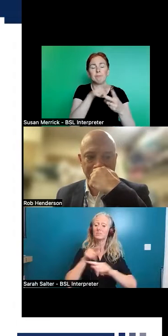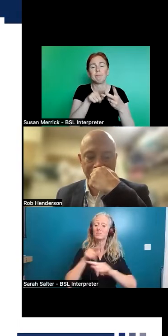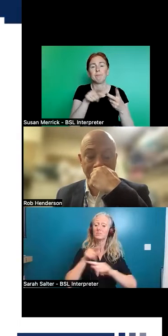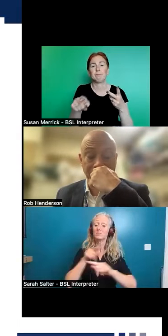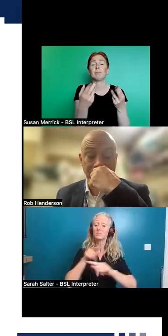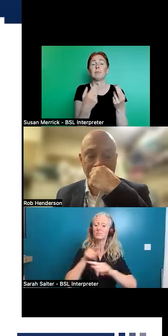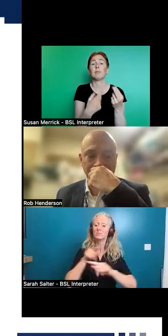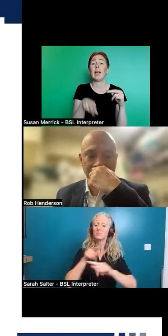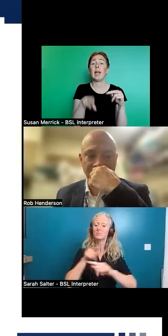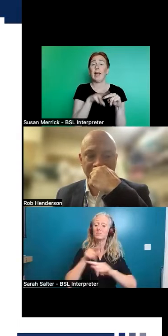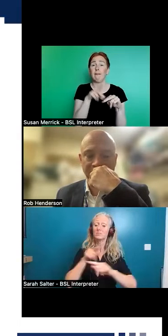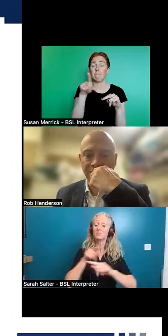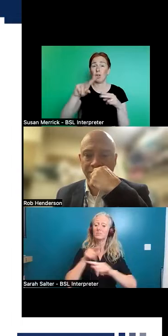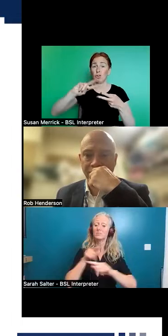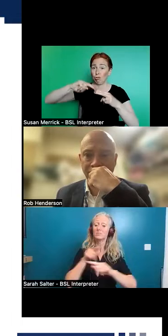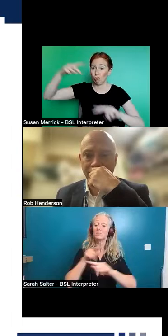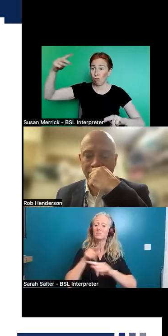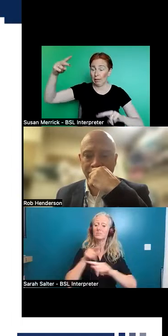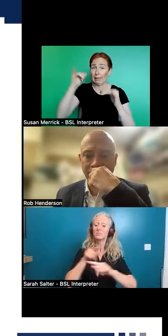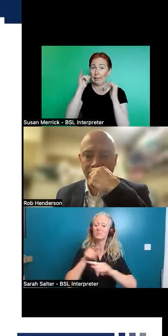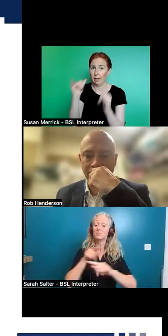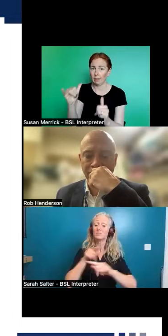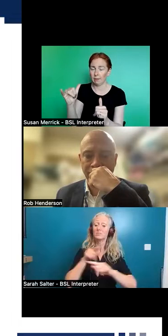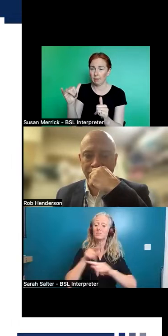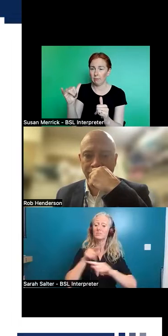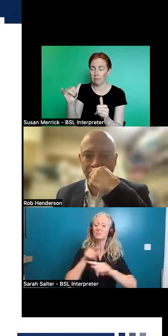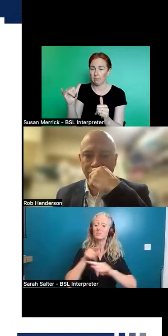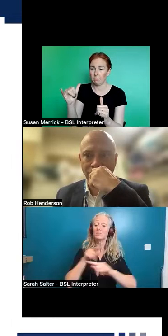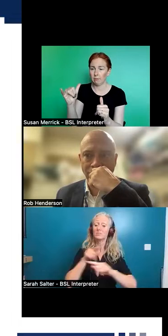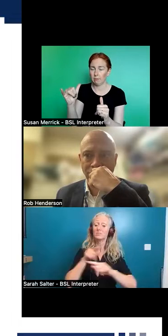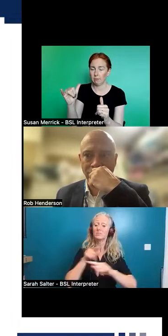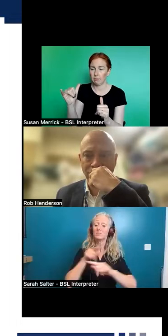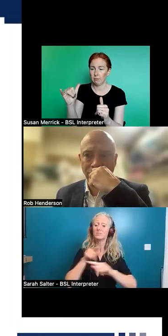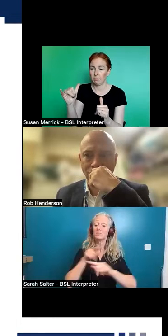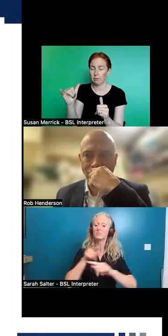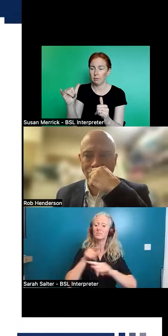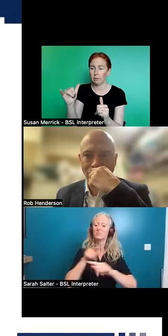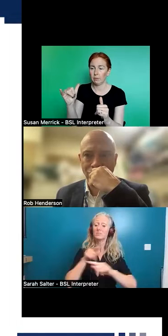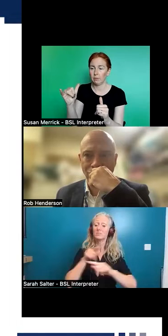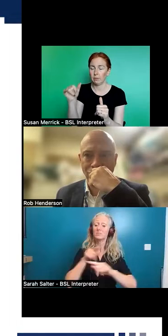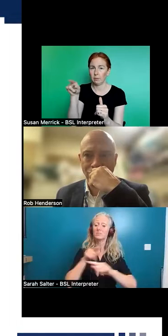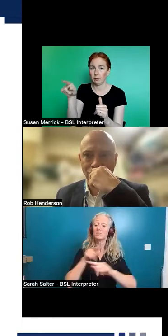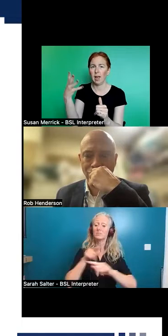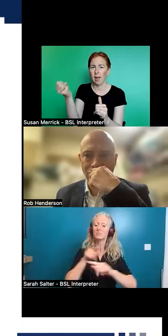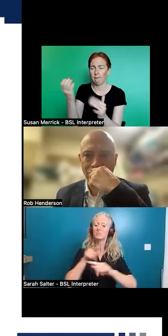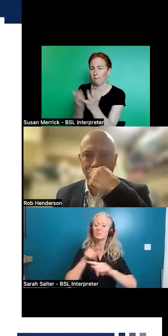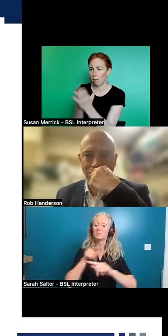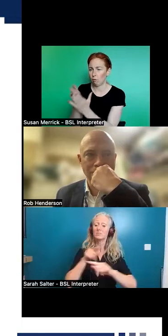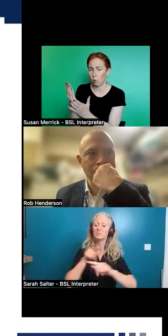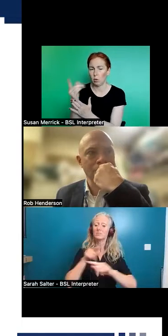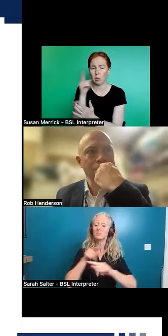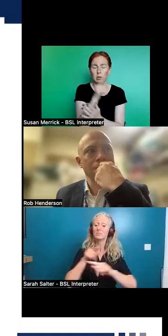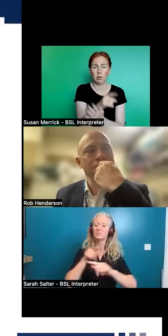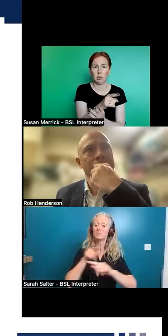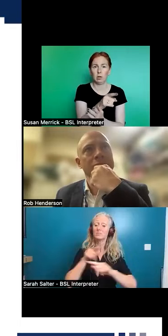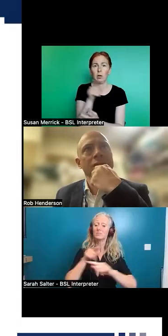earlier as a result of the genetic testing, might bring the vision diagnosis into the same sort of timescale that we see with newborn hearing screening. Could